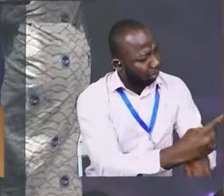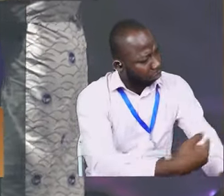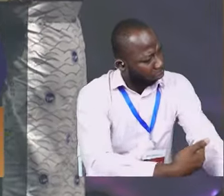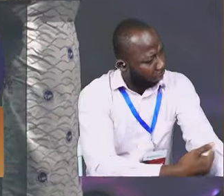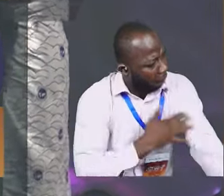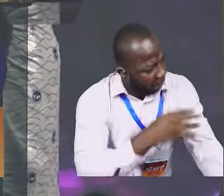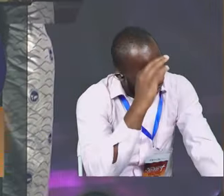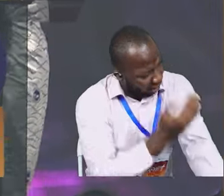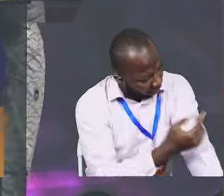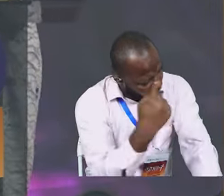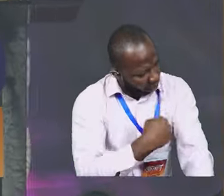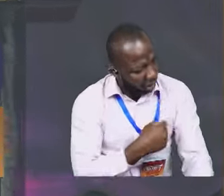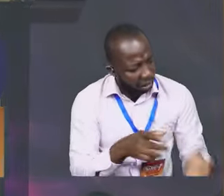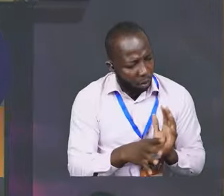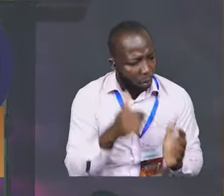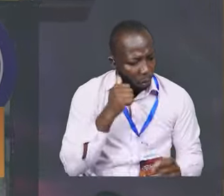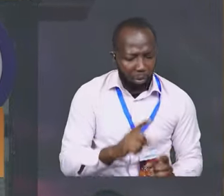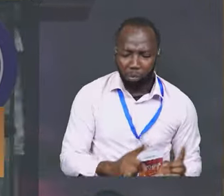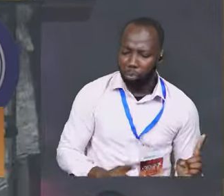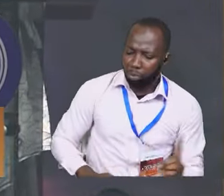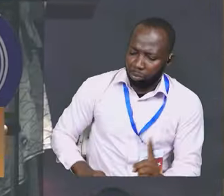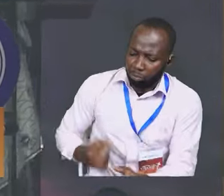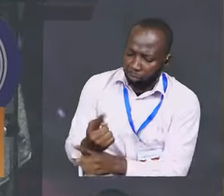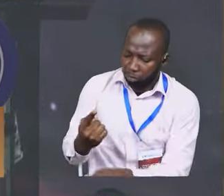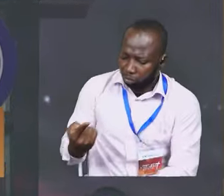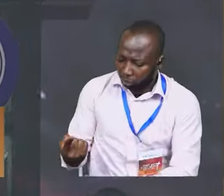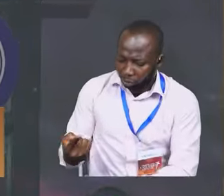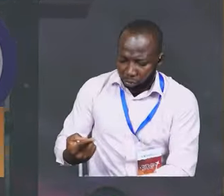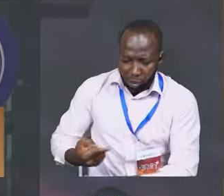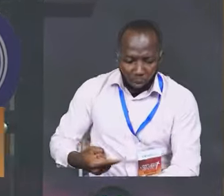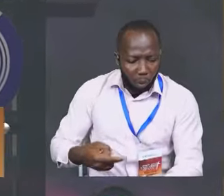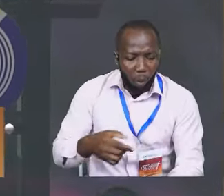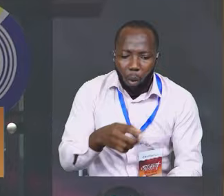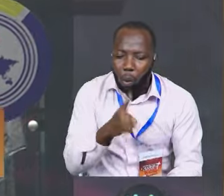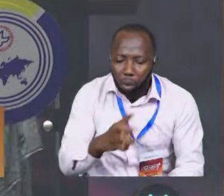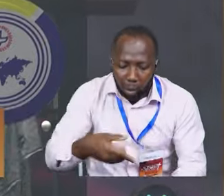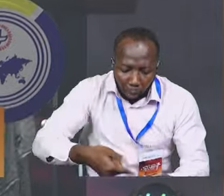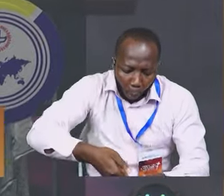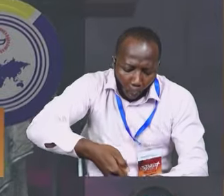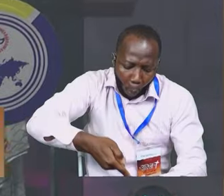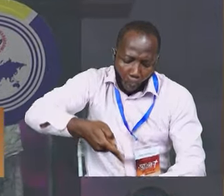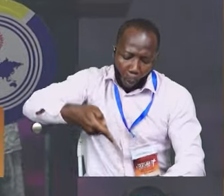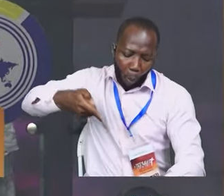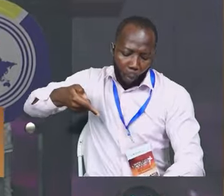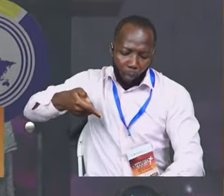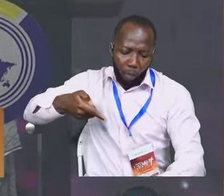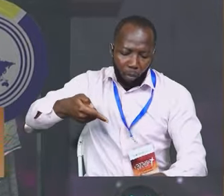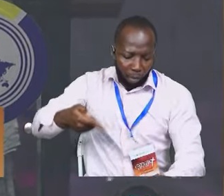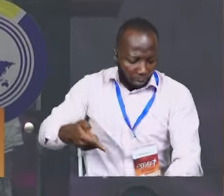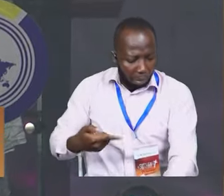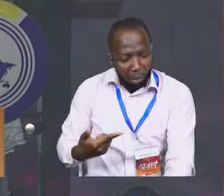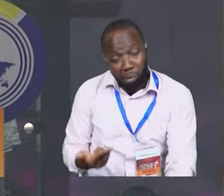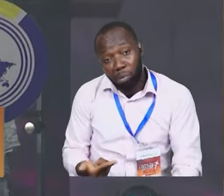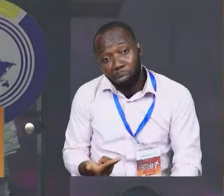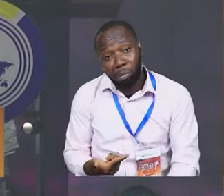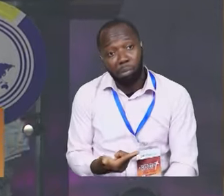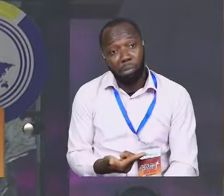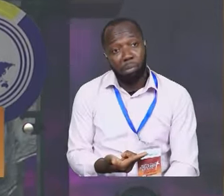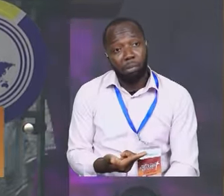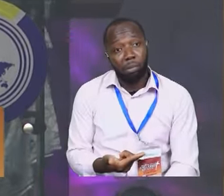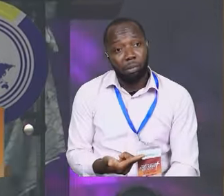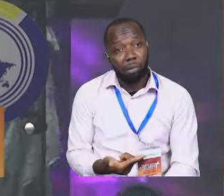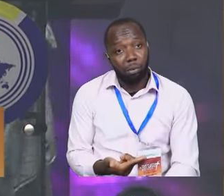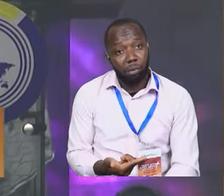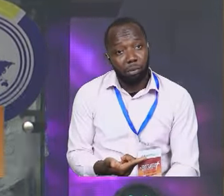her about or him about. And then the woman or the midwife there took